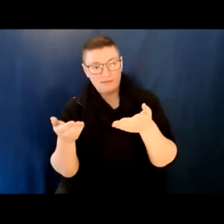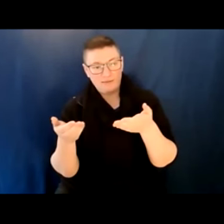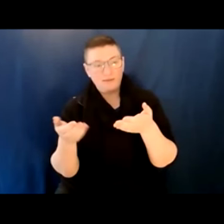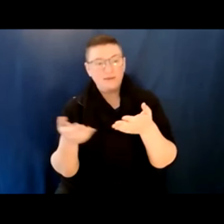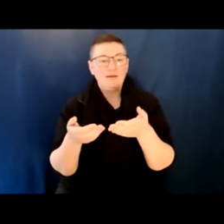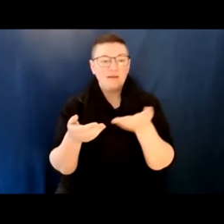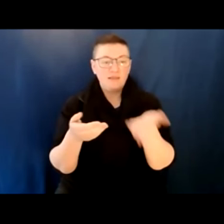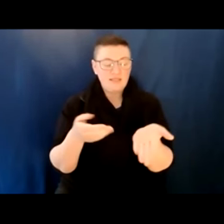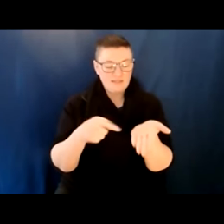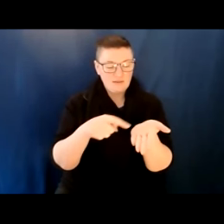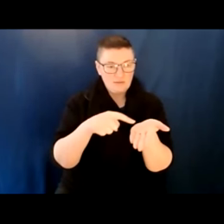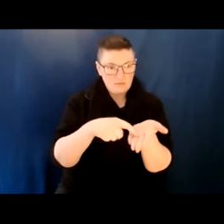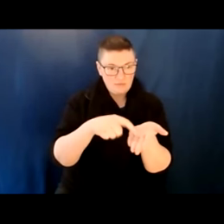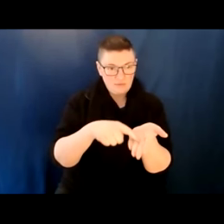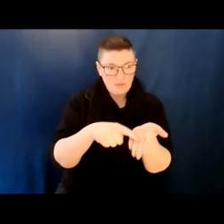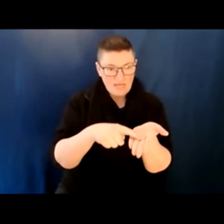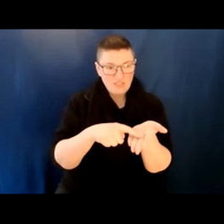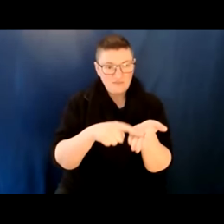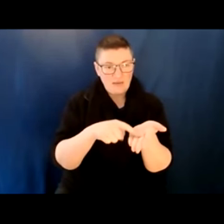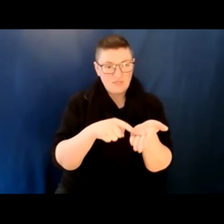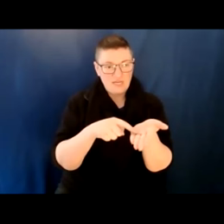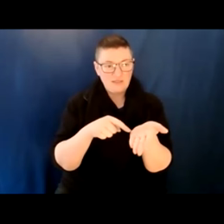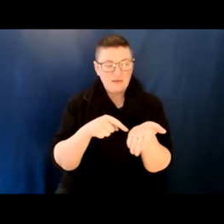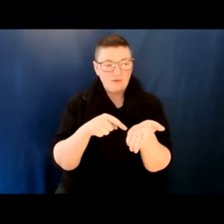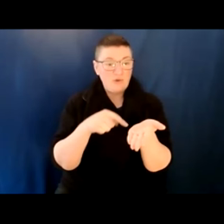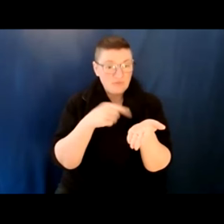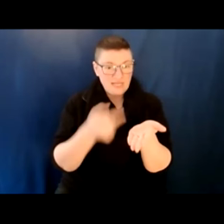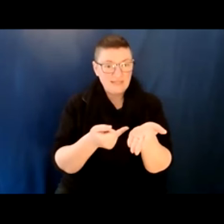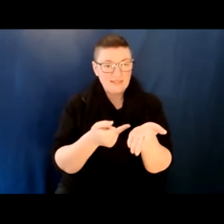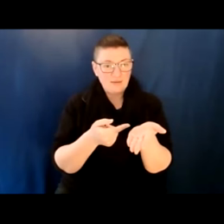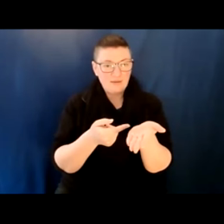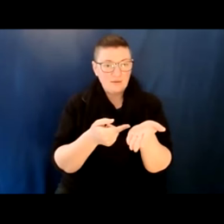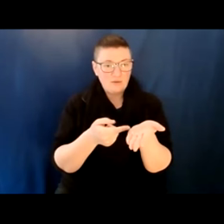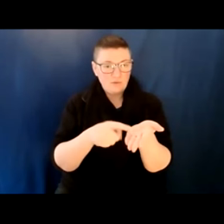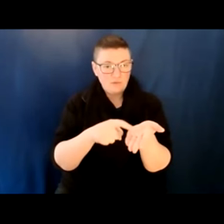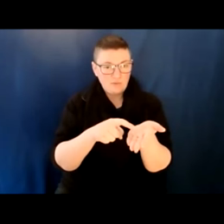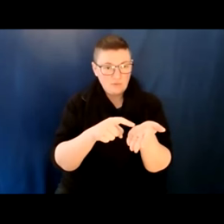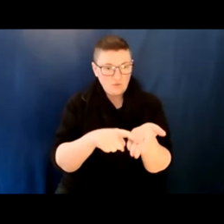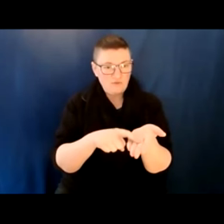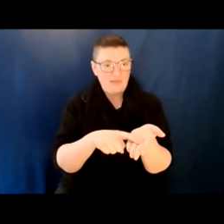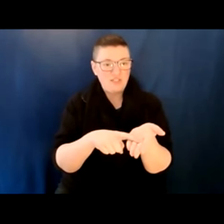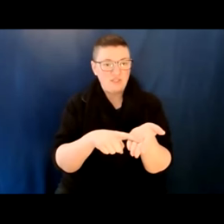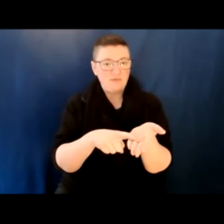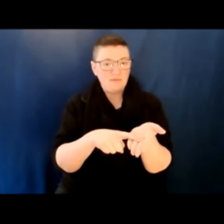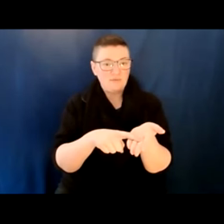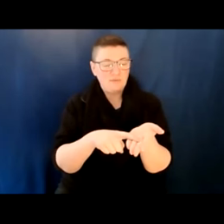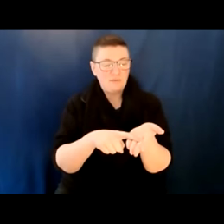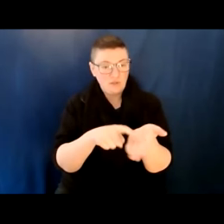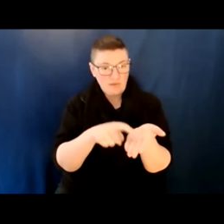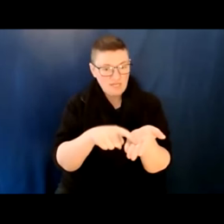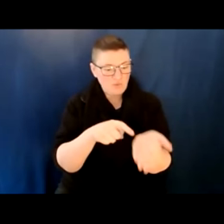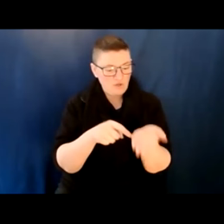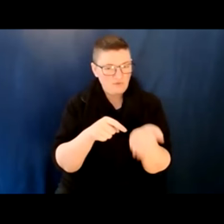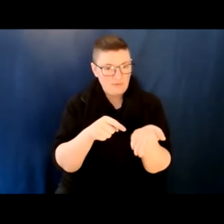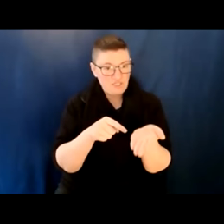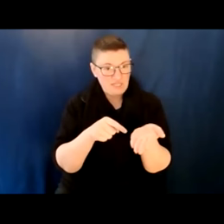mind. This location of an object represents new information, or a